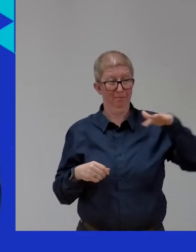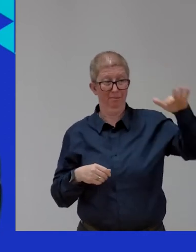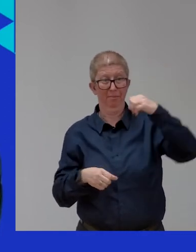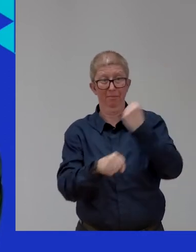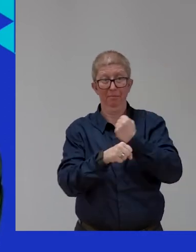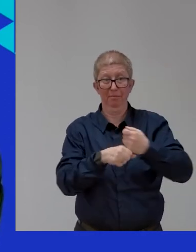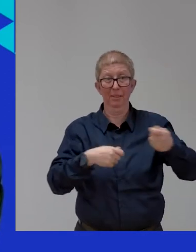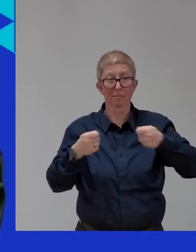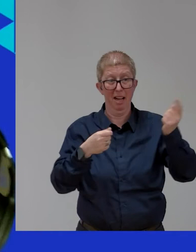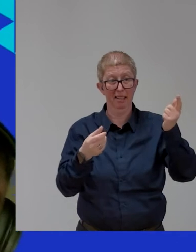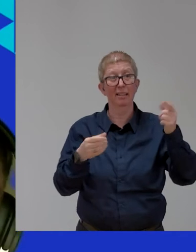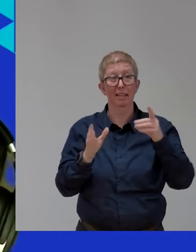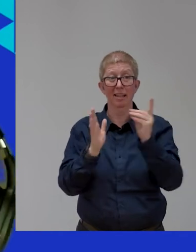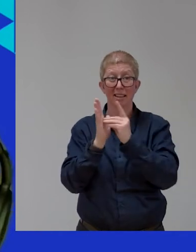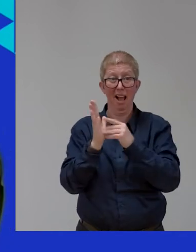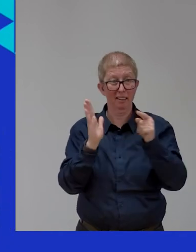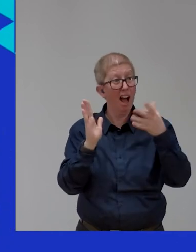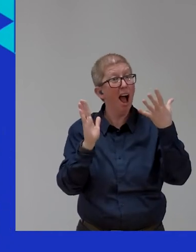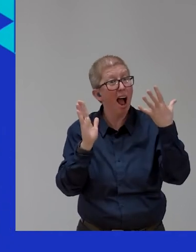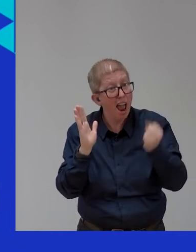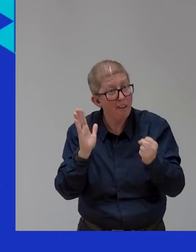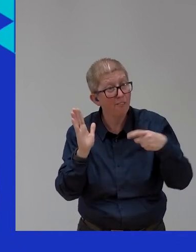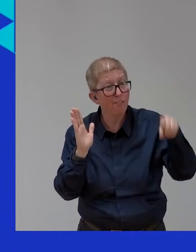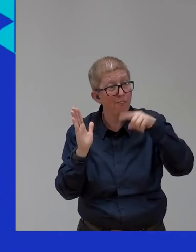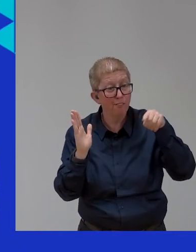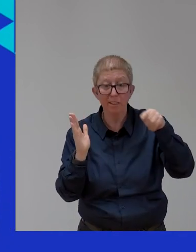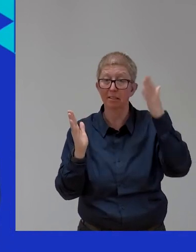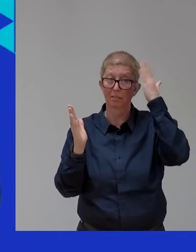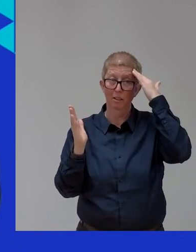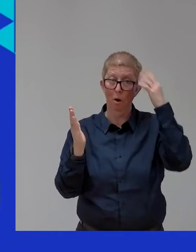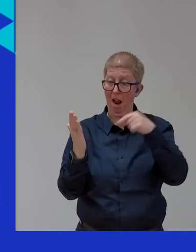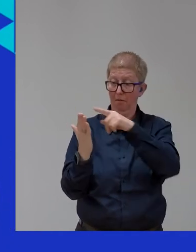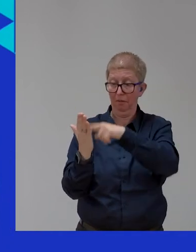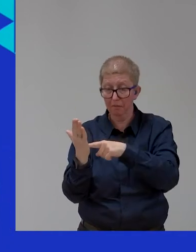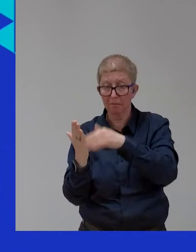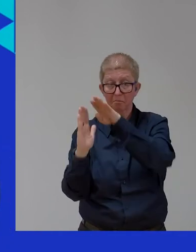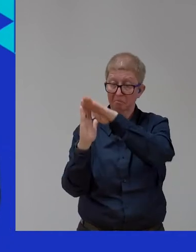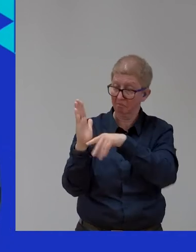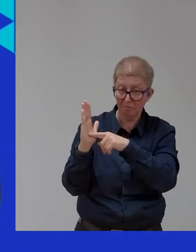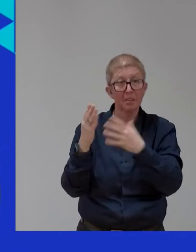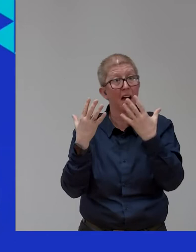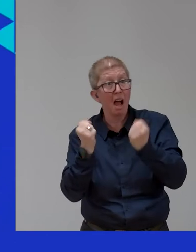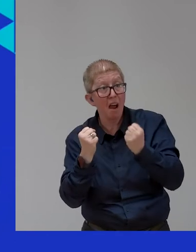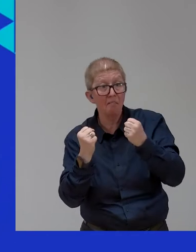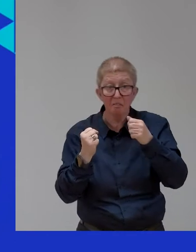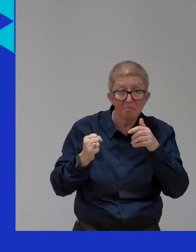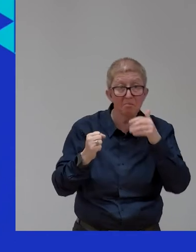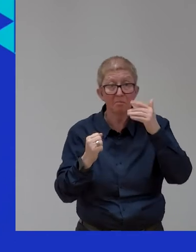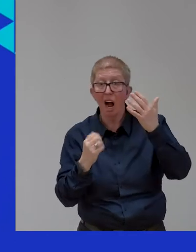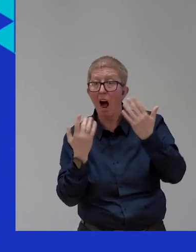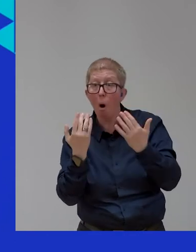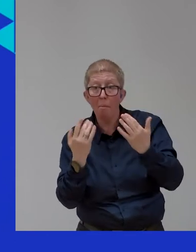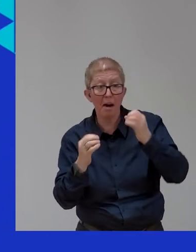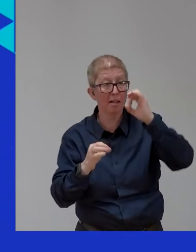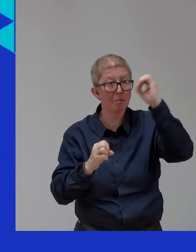many people with disabilities and what type of disabilities these people have, how many of them are employed, and the quality of employment?